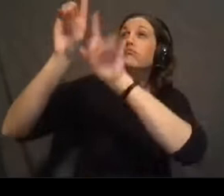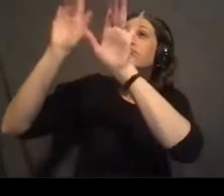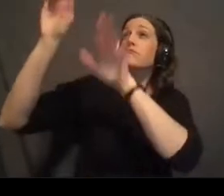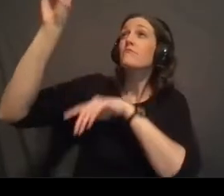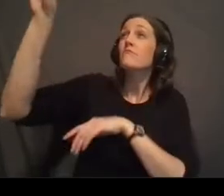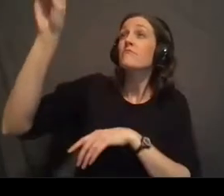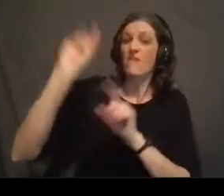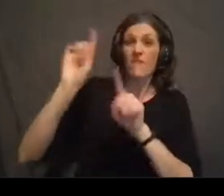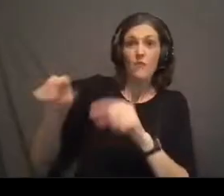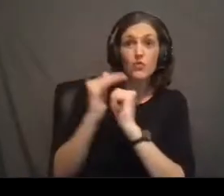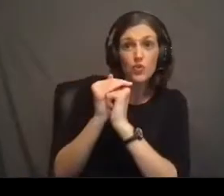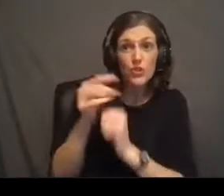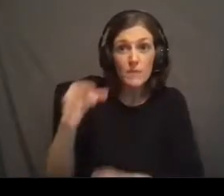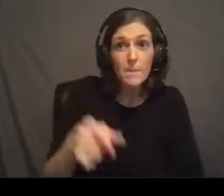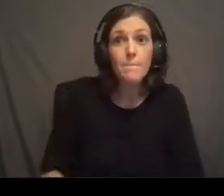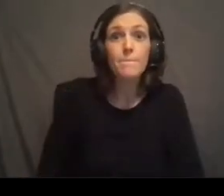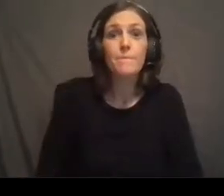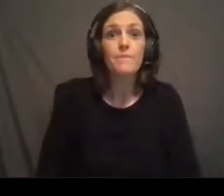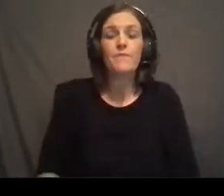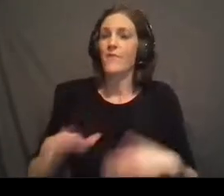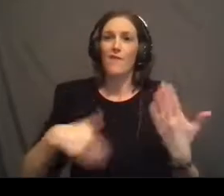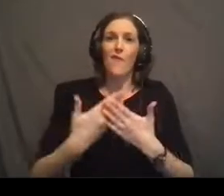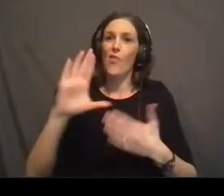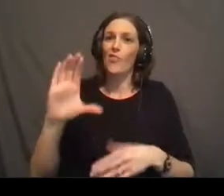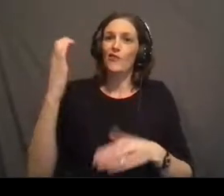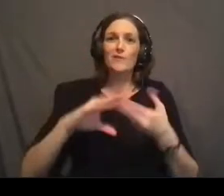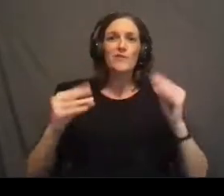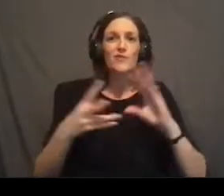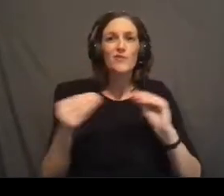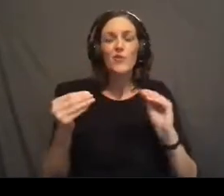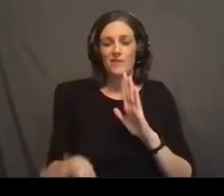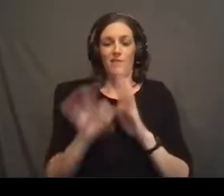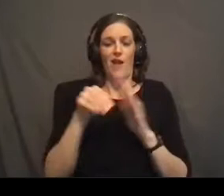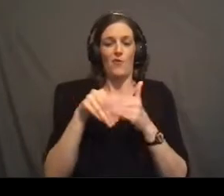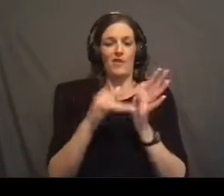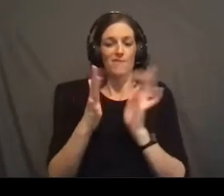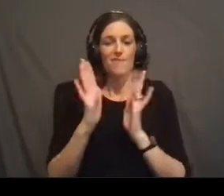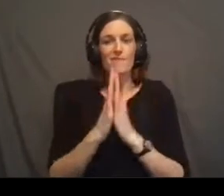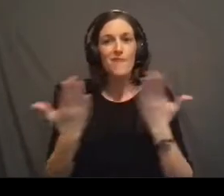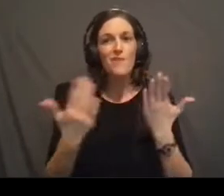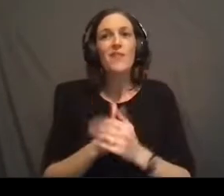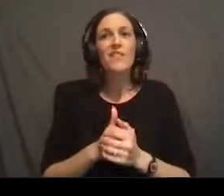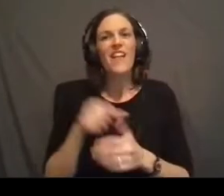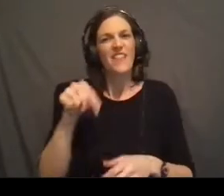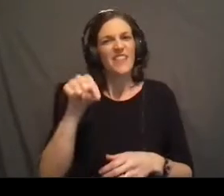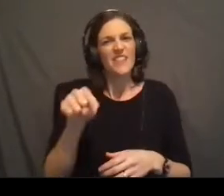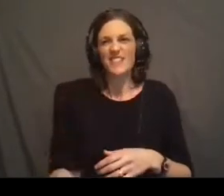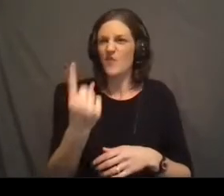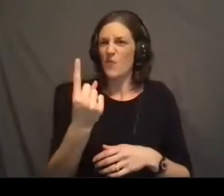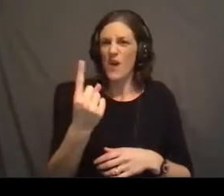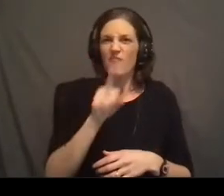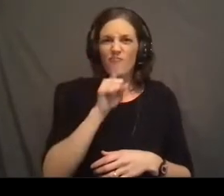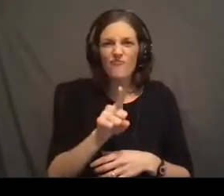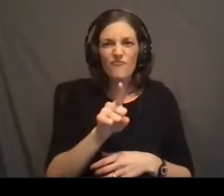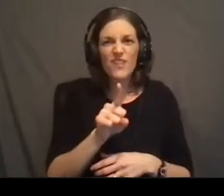worship him." Of all the Christmas stories that can be found in the Bible, this is the one that